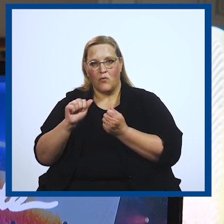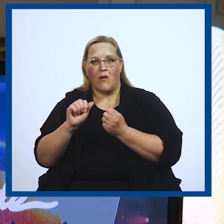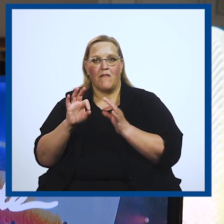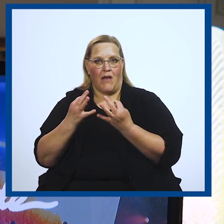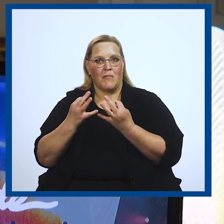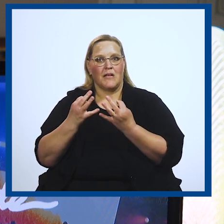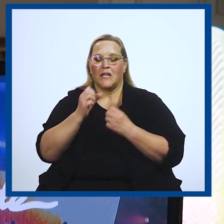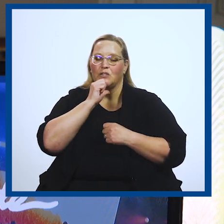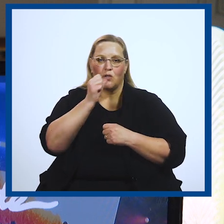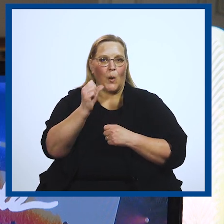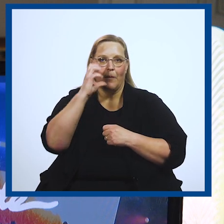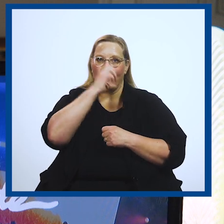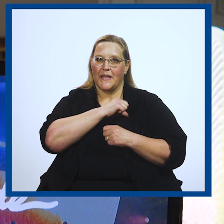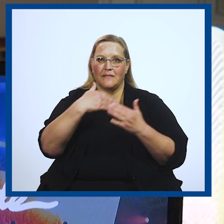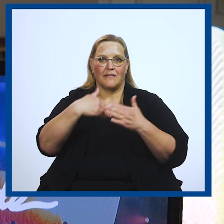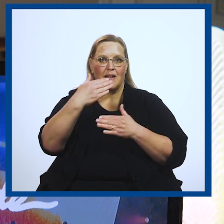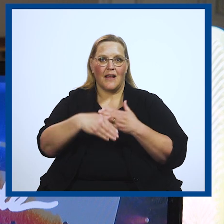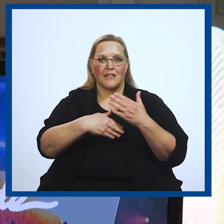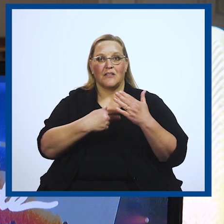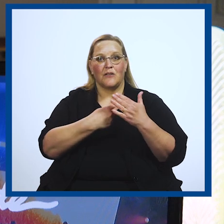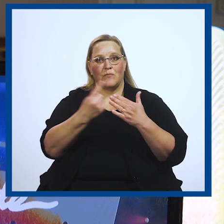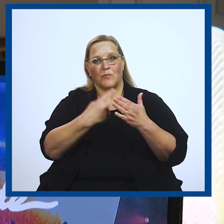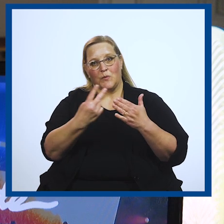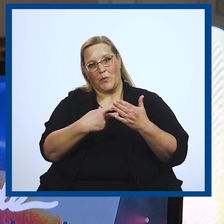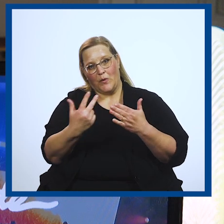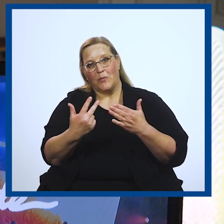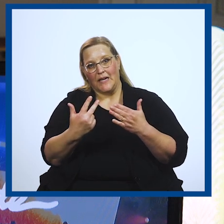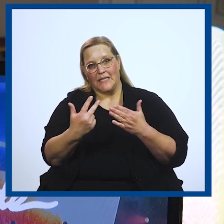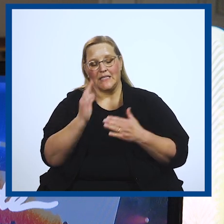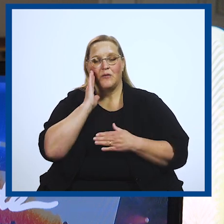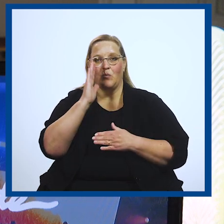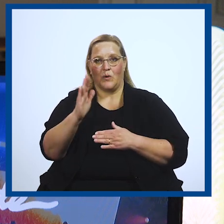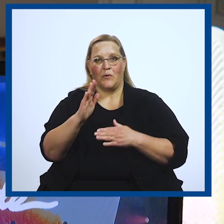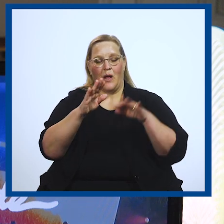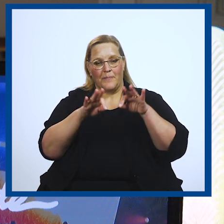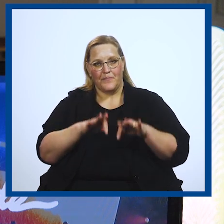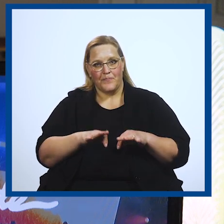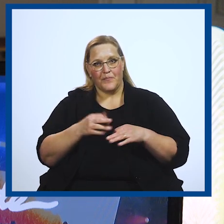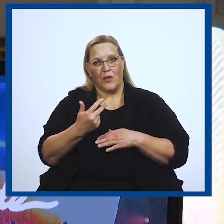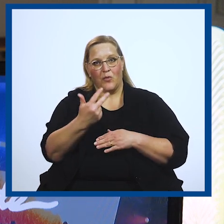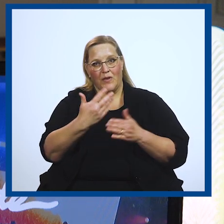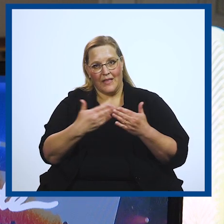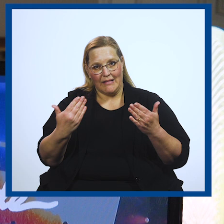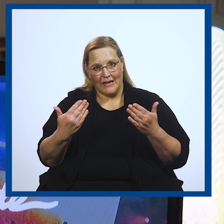family. Don't miss the next 3 weeks. We are going to walk through 3 things that if you will build them